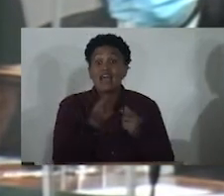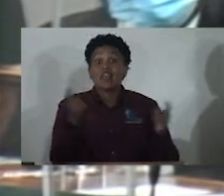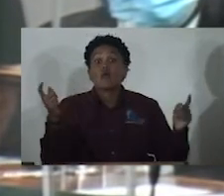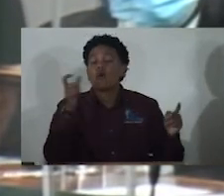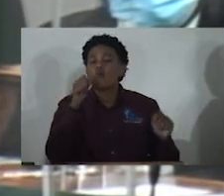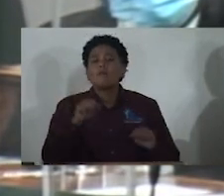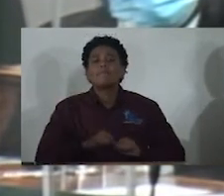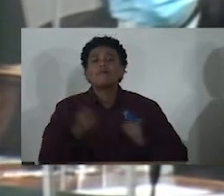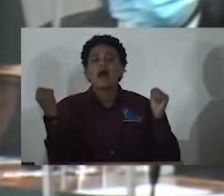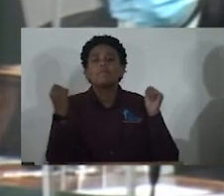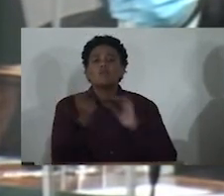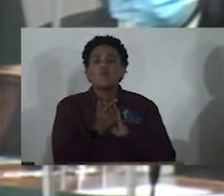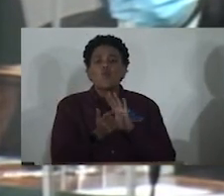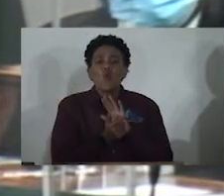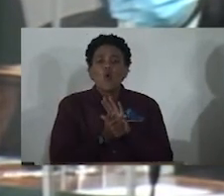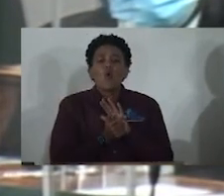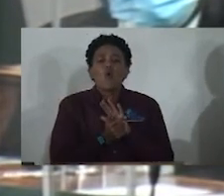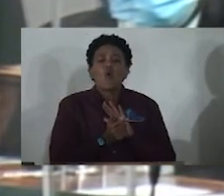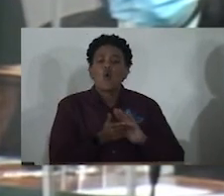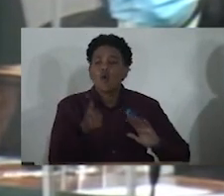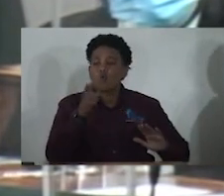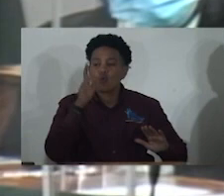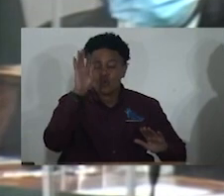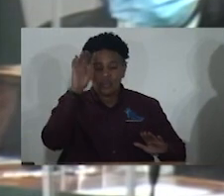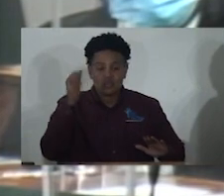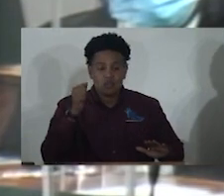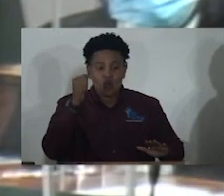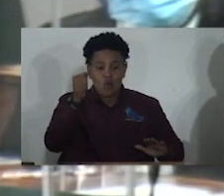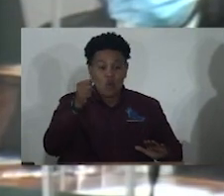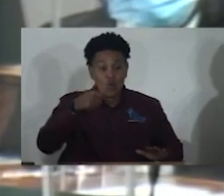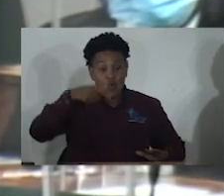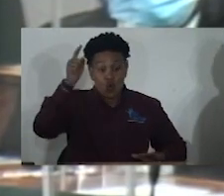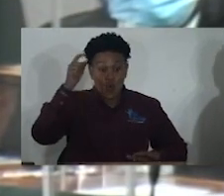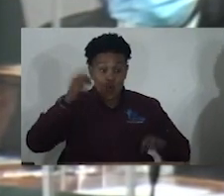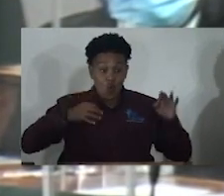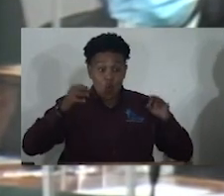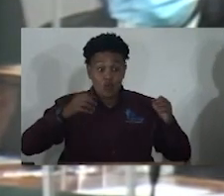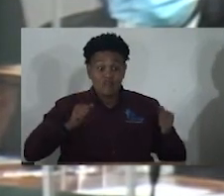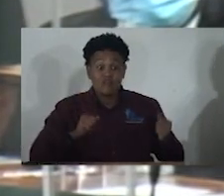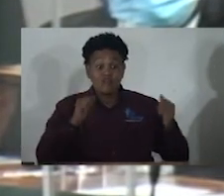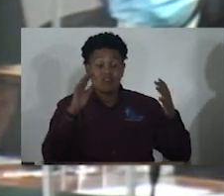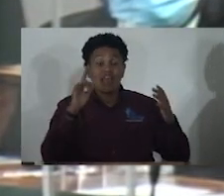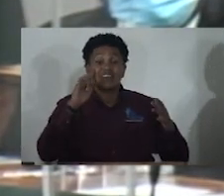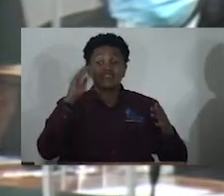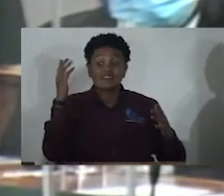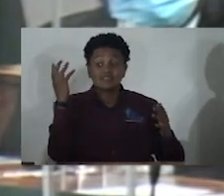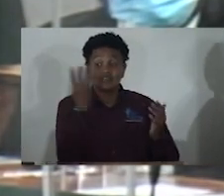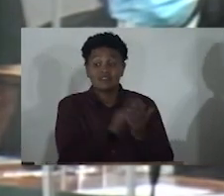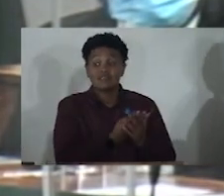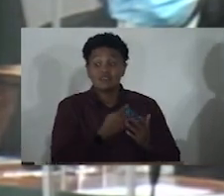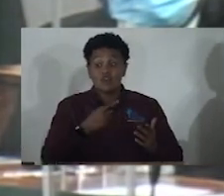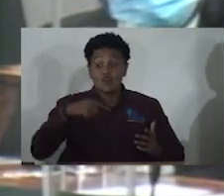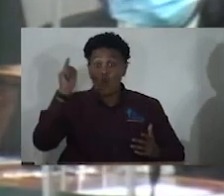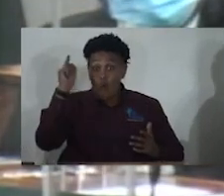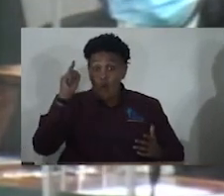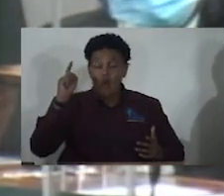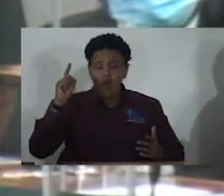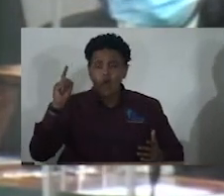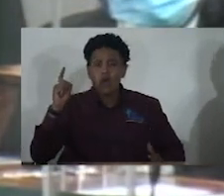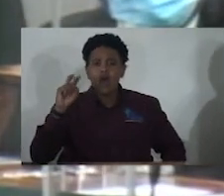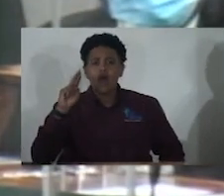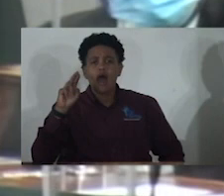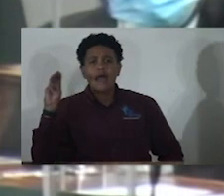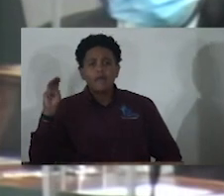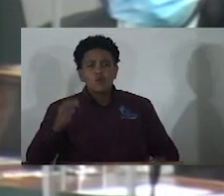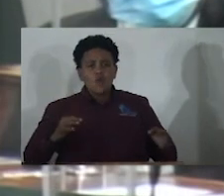an offence who is brought to the court convicted before a resident